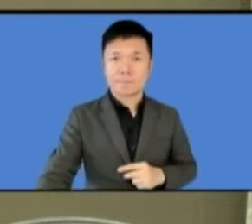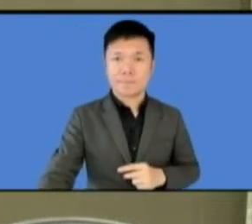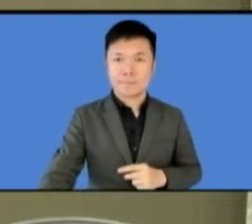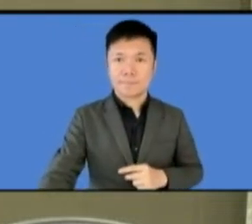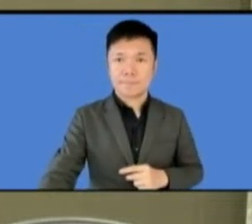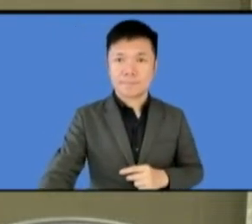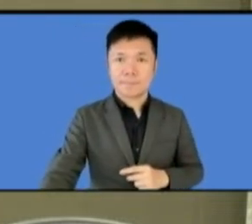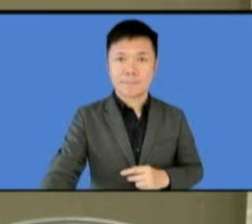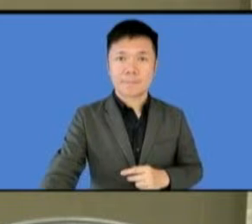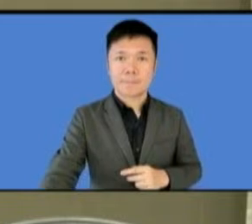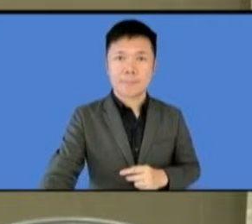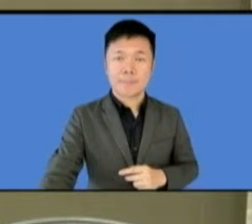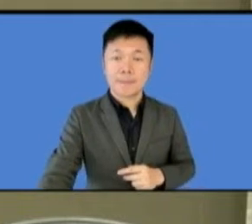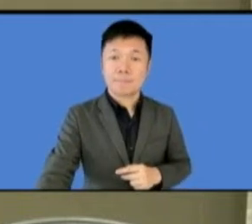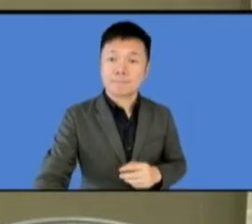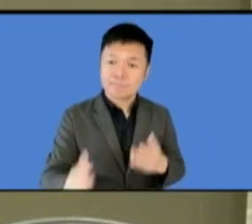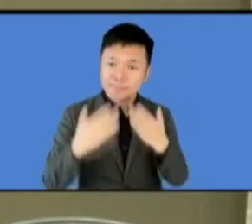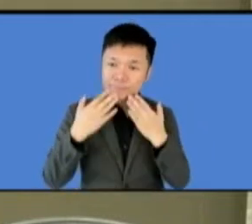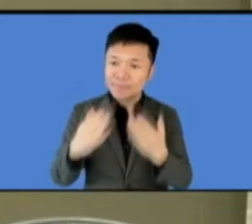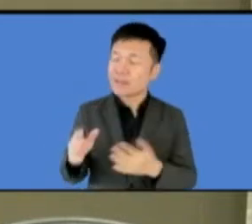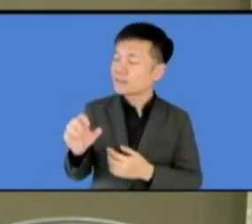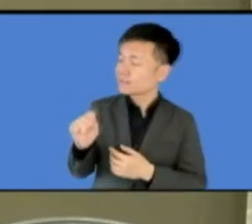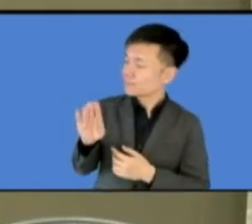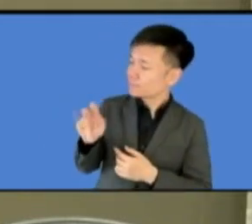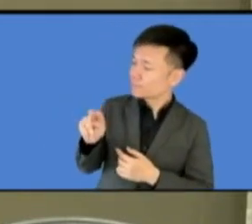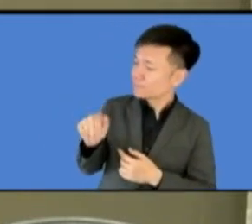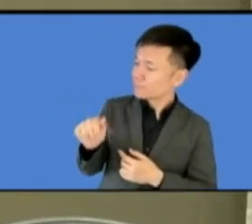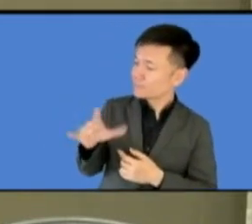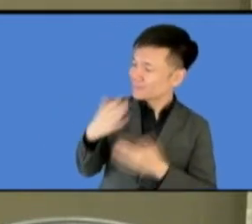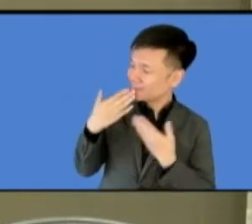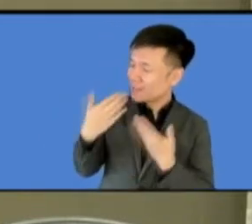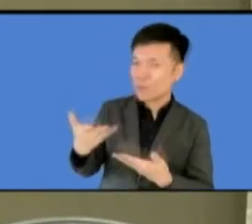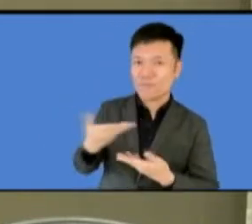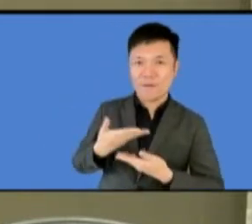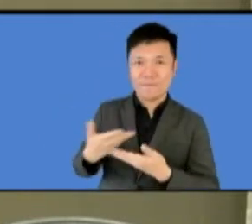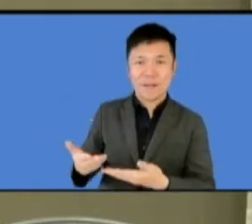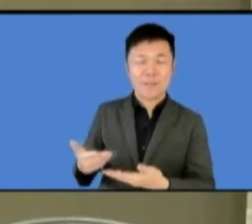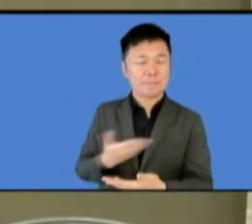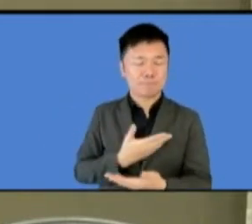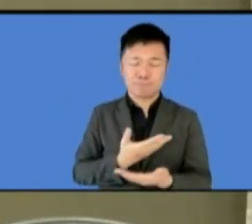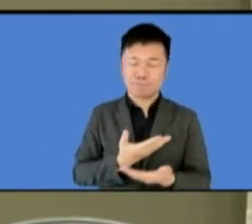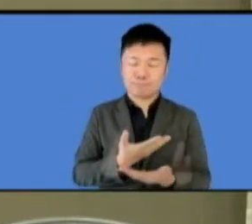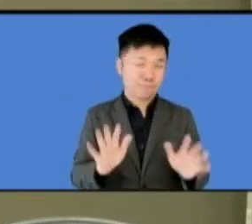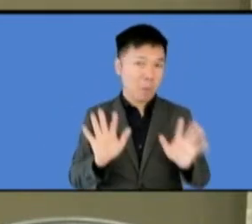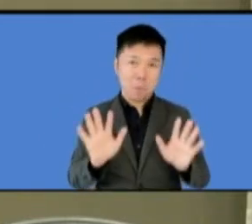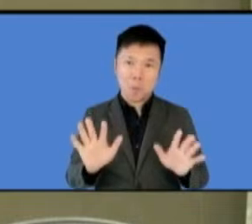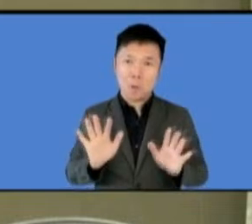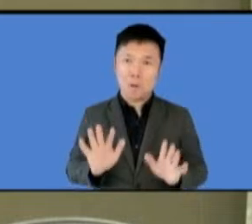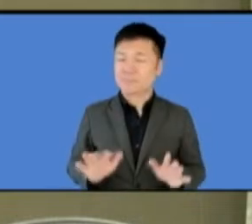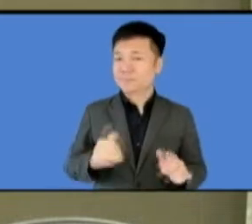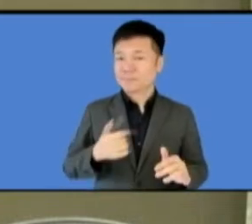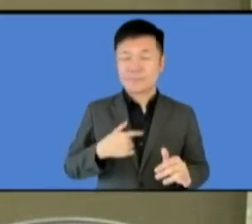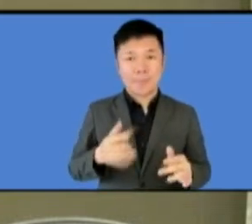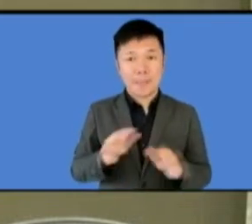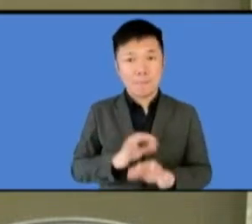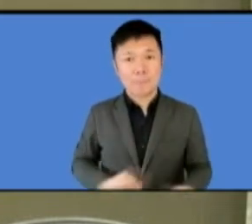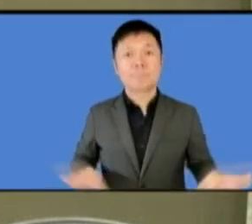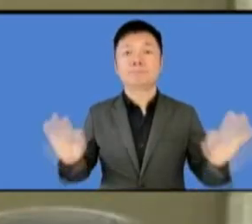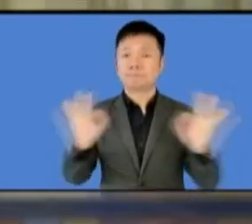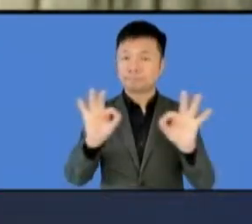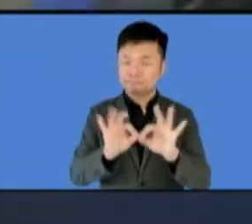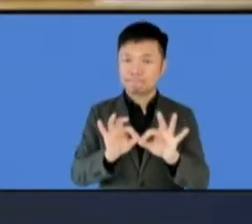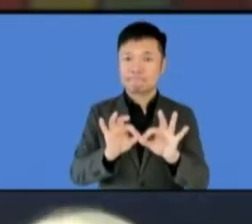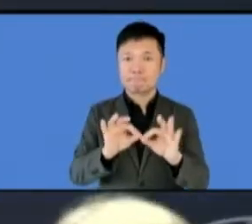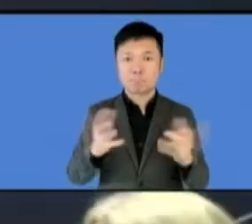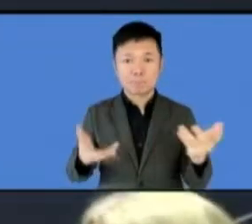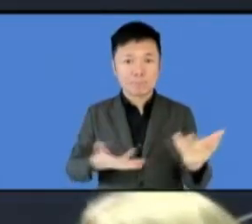thank you actually for having us here today. I think this is a very, very interesting and important, I think, event and